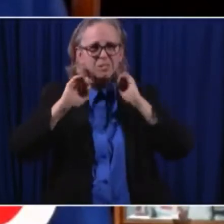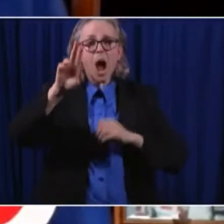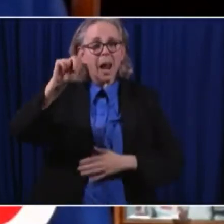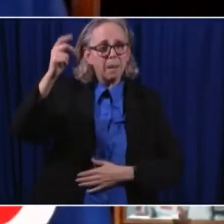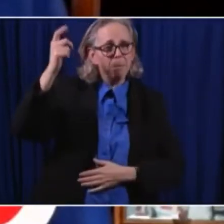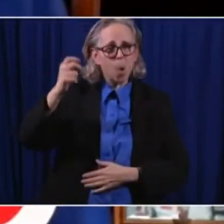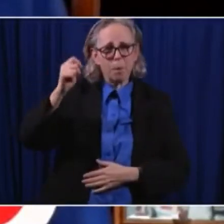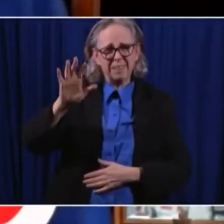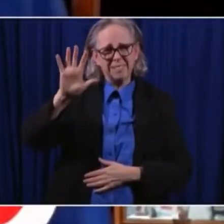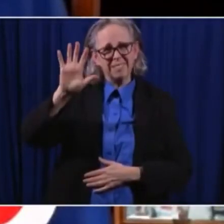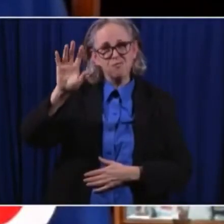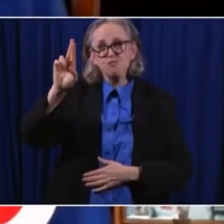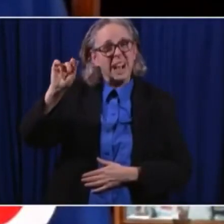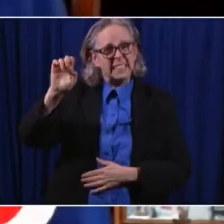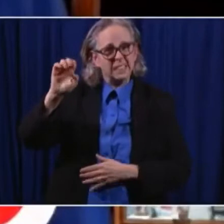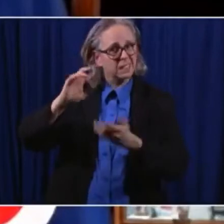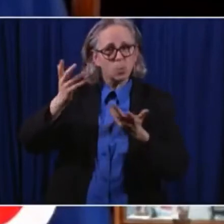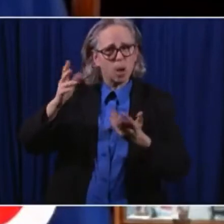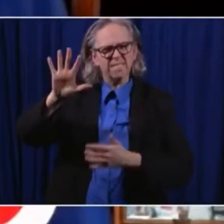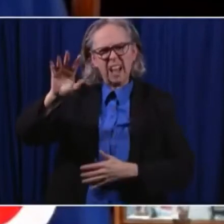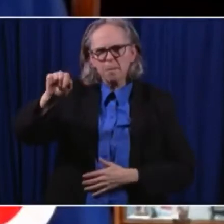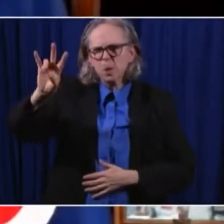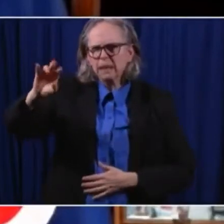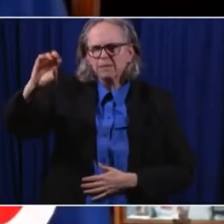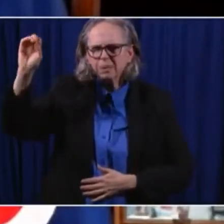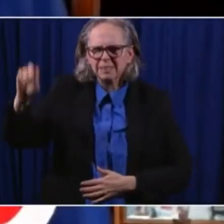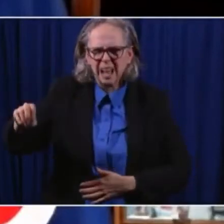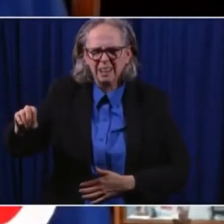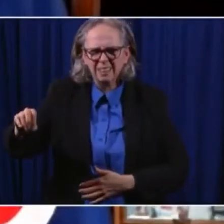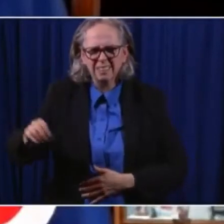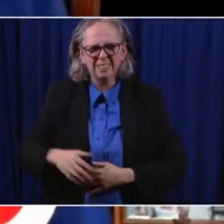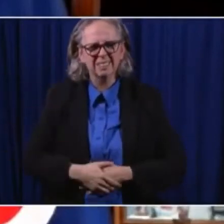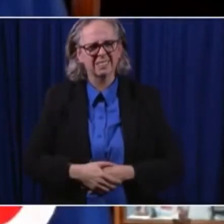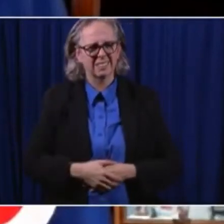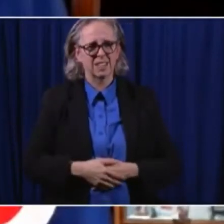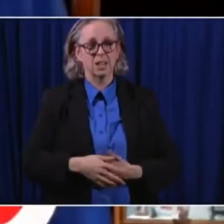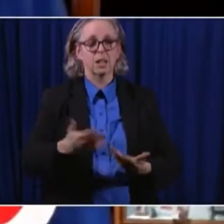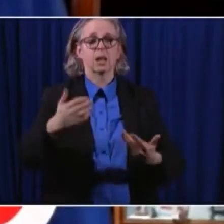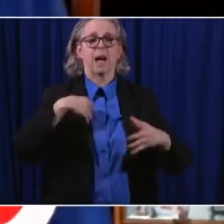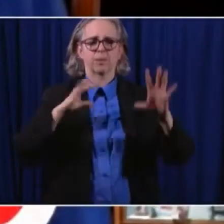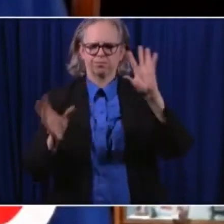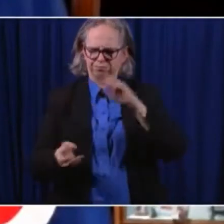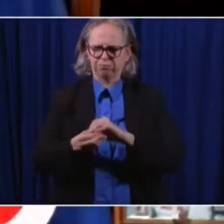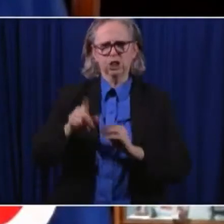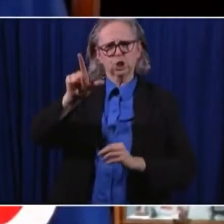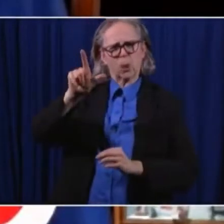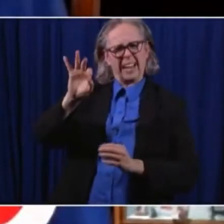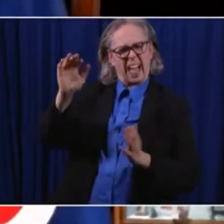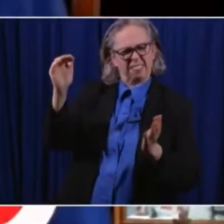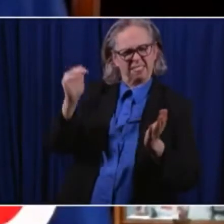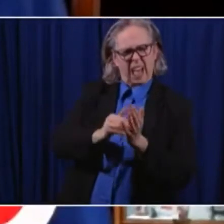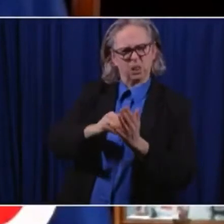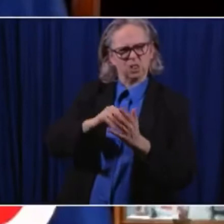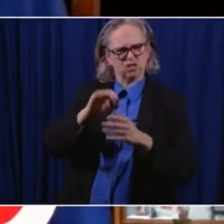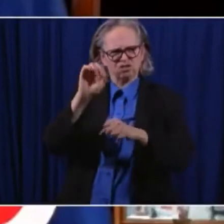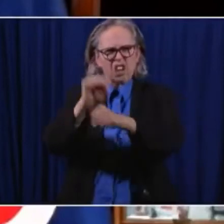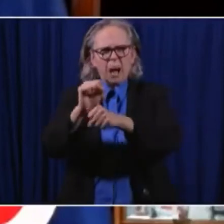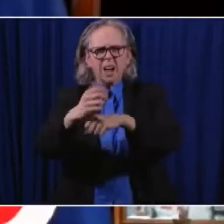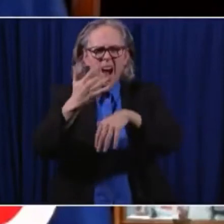gained 29,400 jobs, which is good news. That marks the lowest unemployment rate we've had since